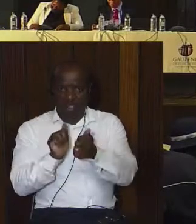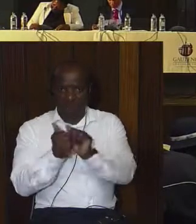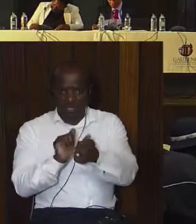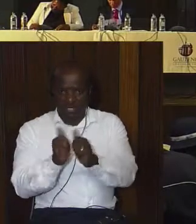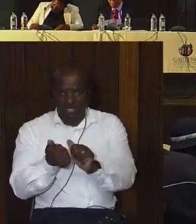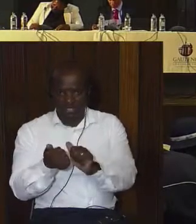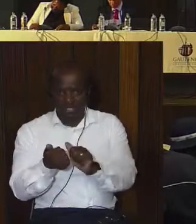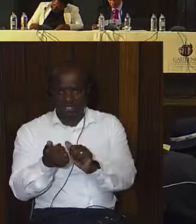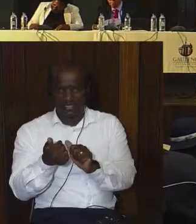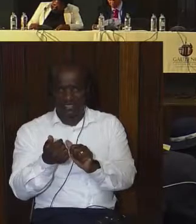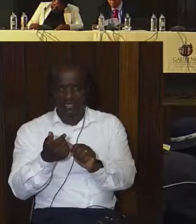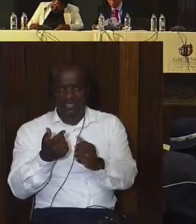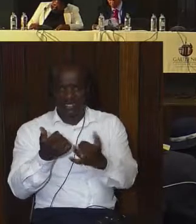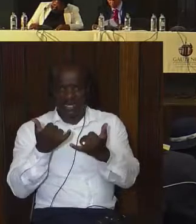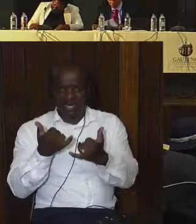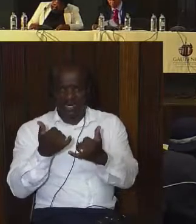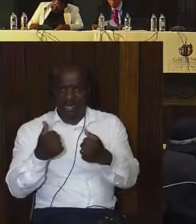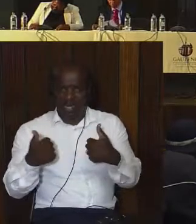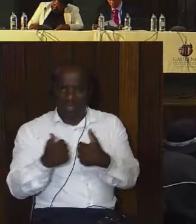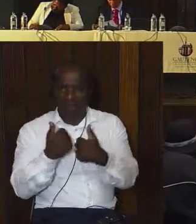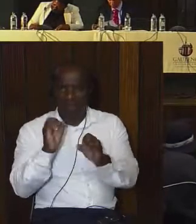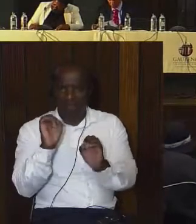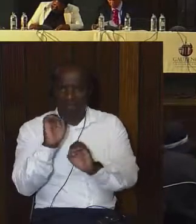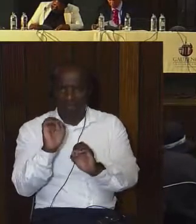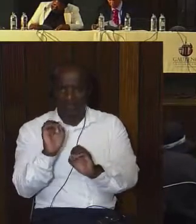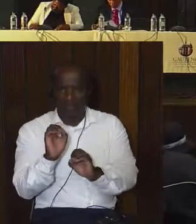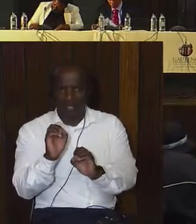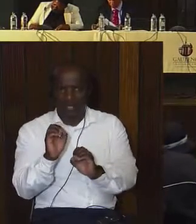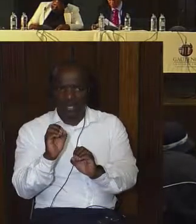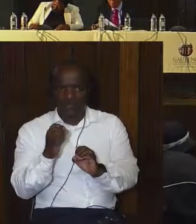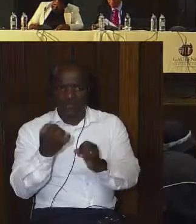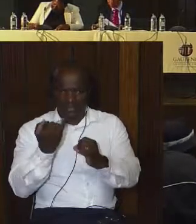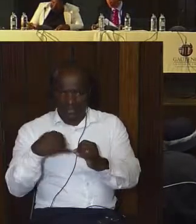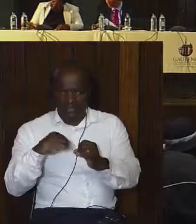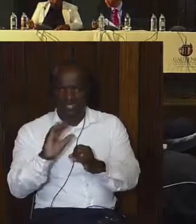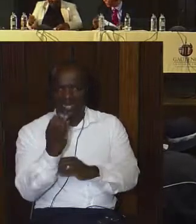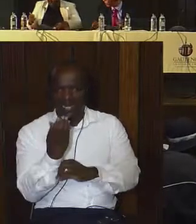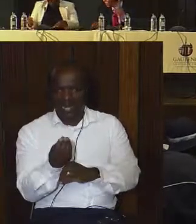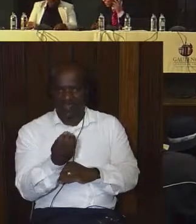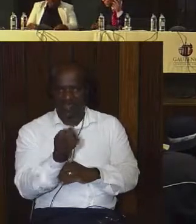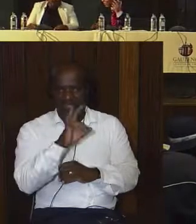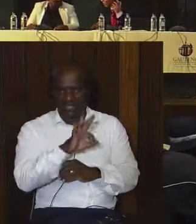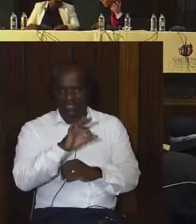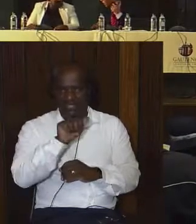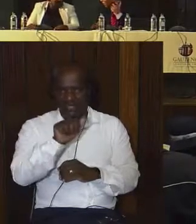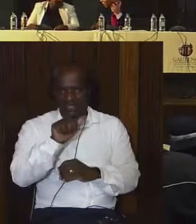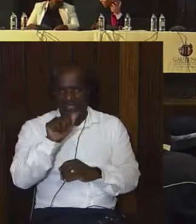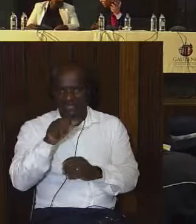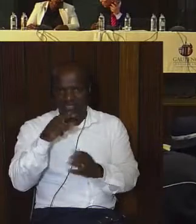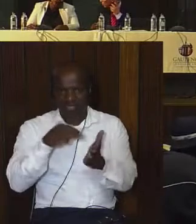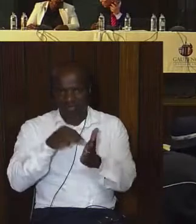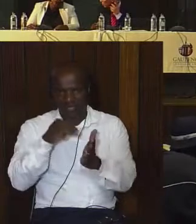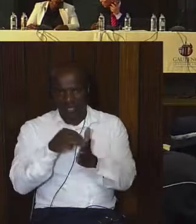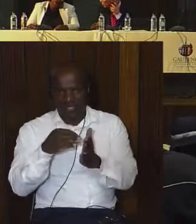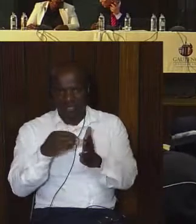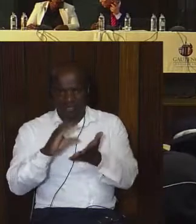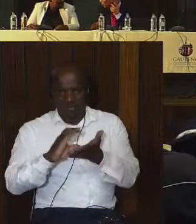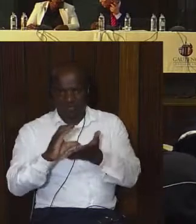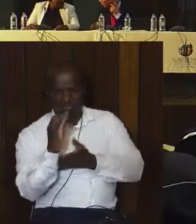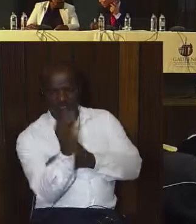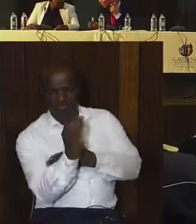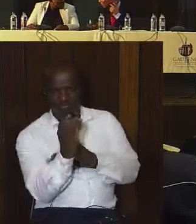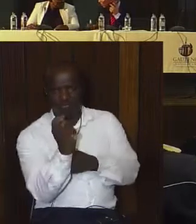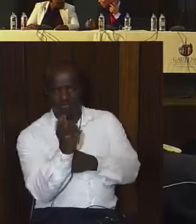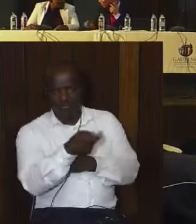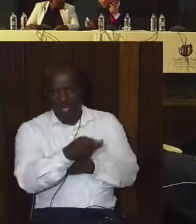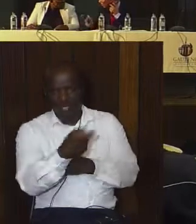impact. But we still had the 366 million that is sent. It's given to Gauteng Management Agency, but